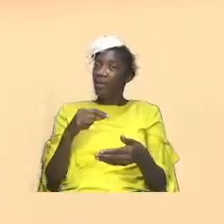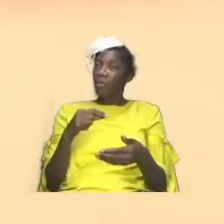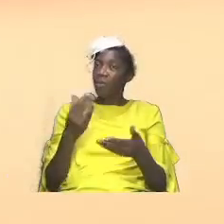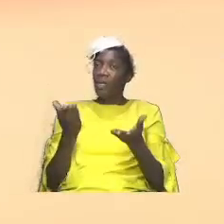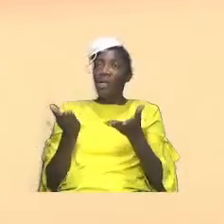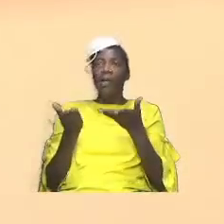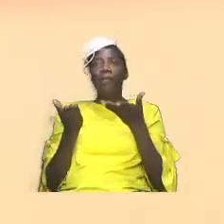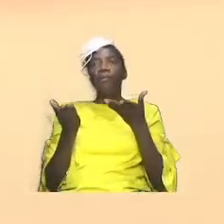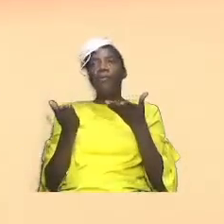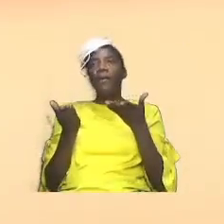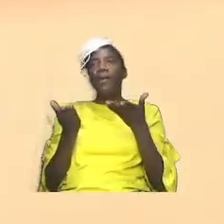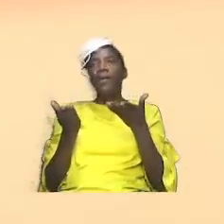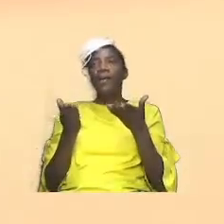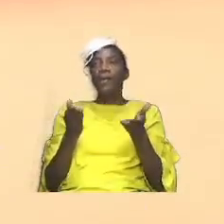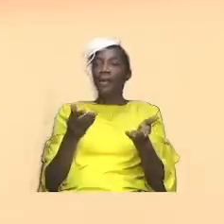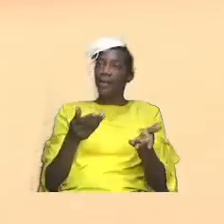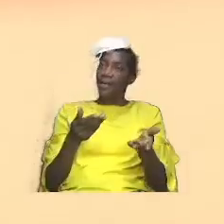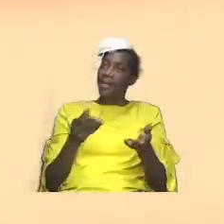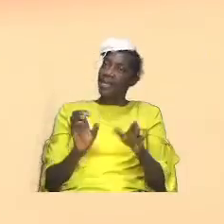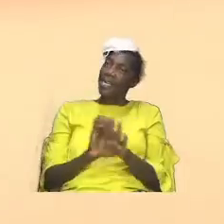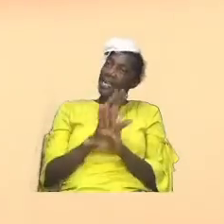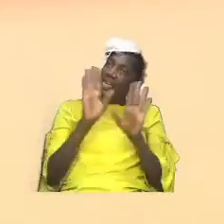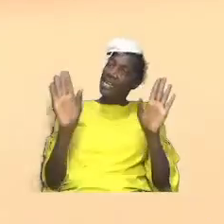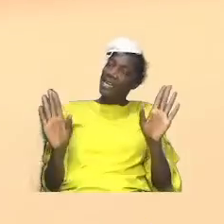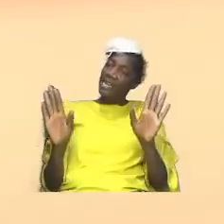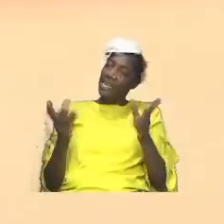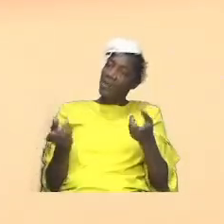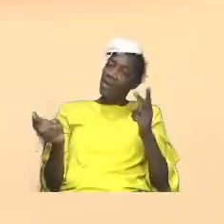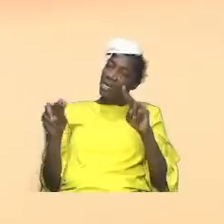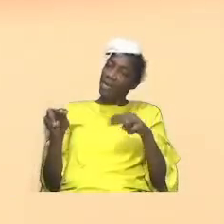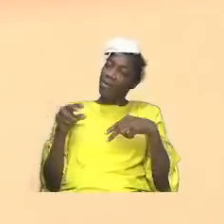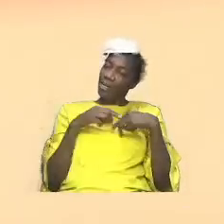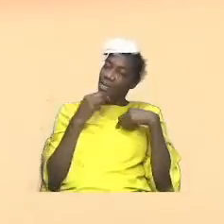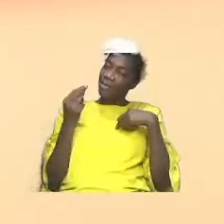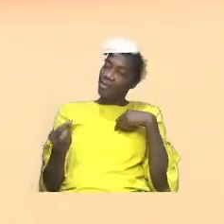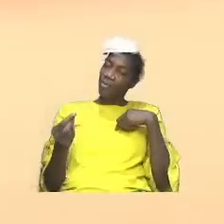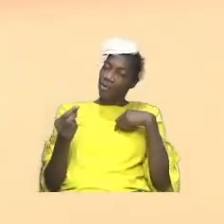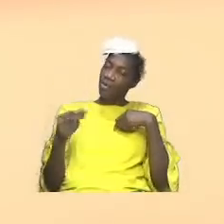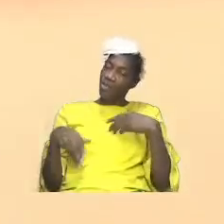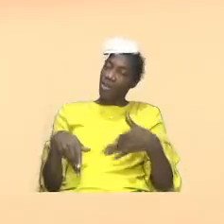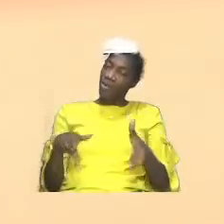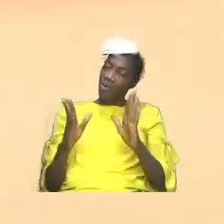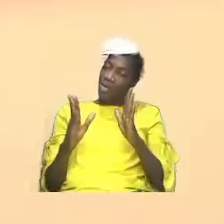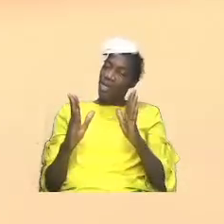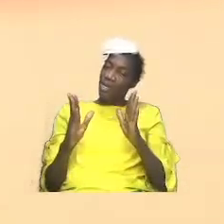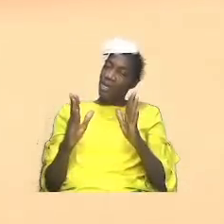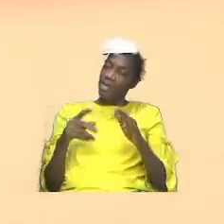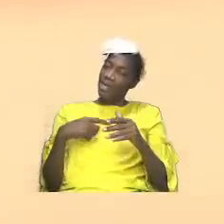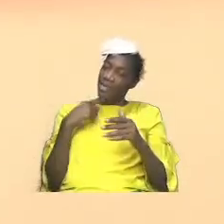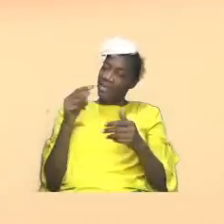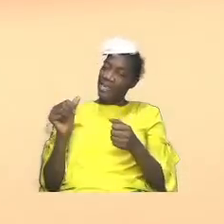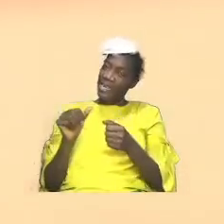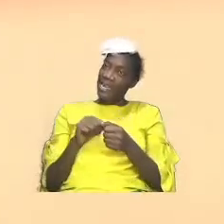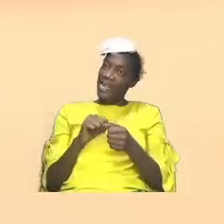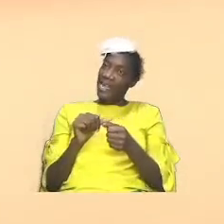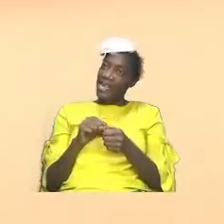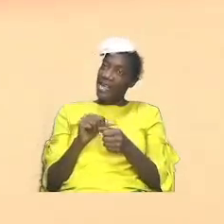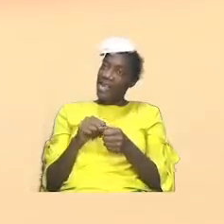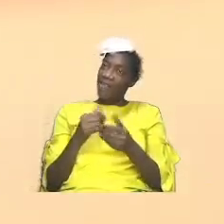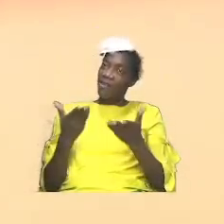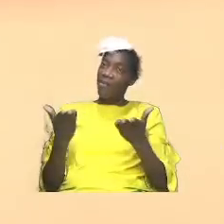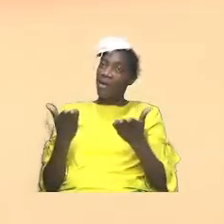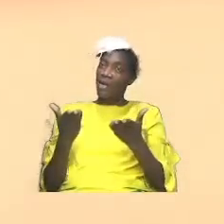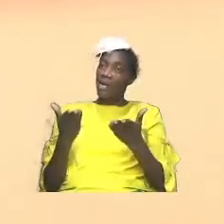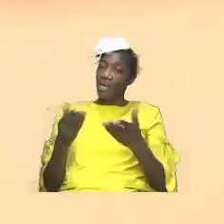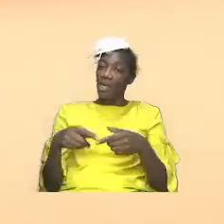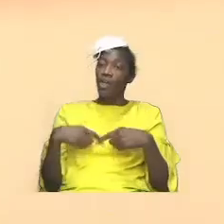across clearly what was happening in the spiritual realm. And Paul said, every man that is striving for the